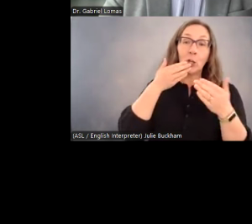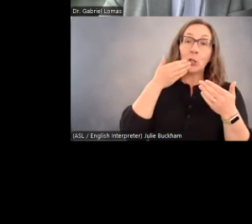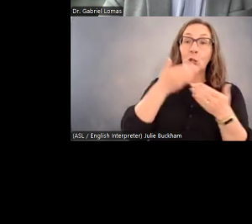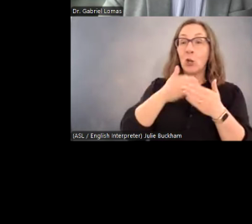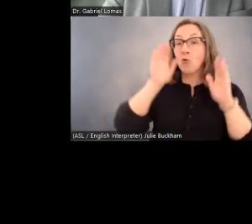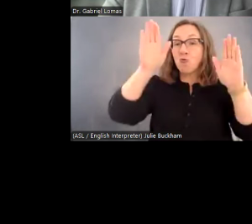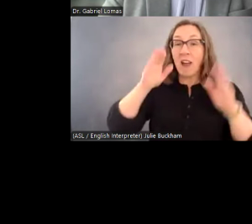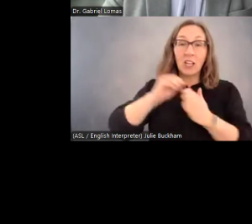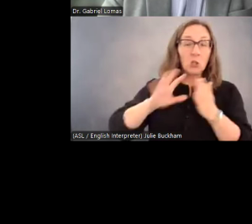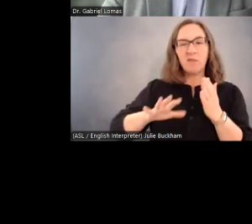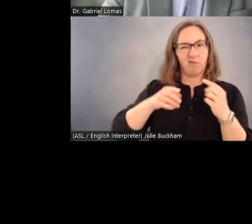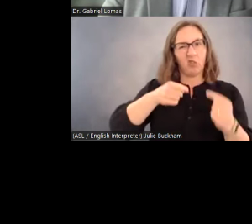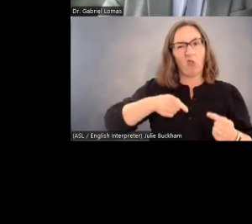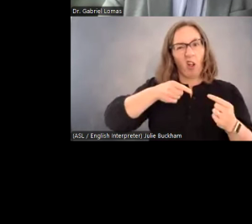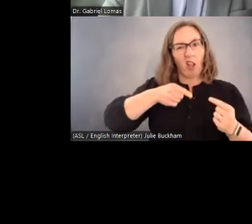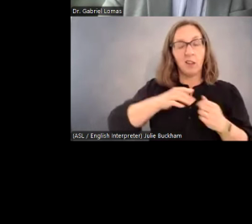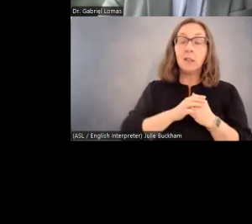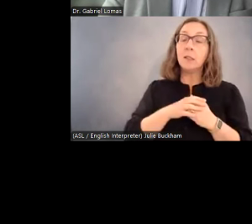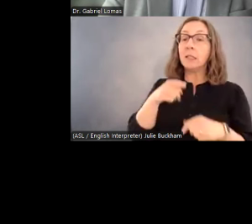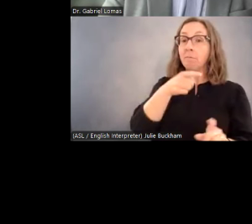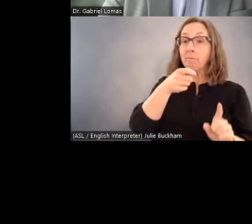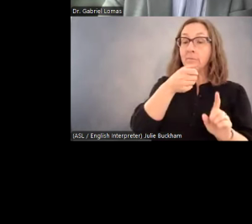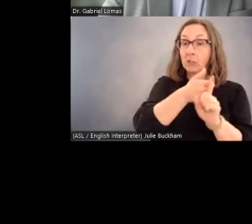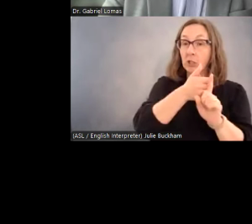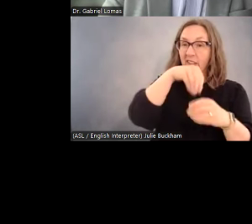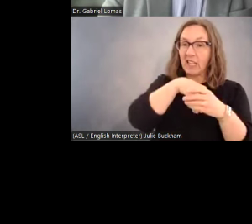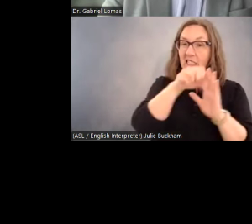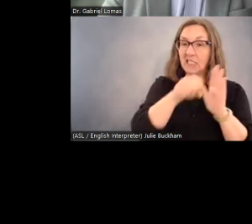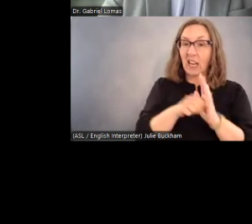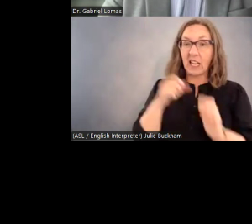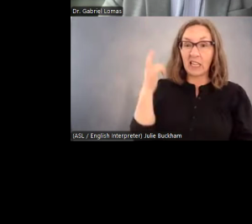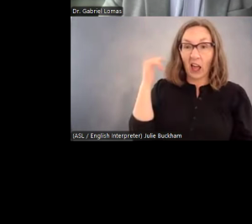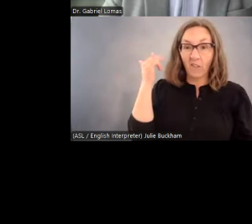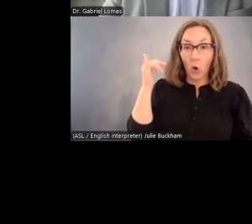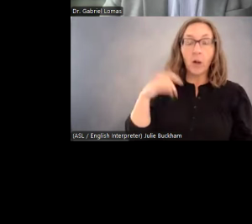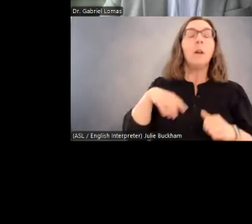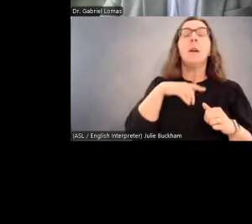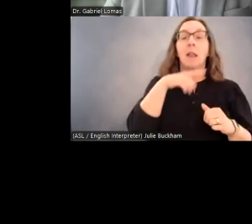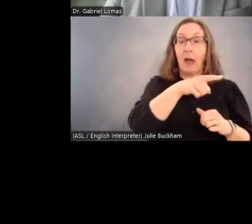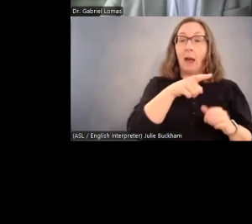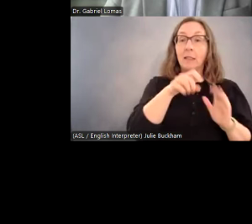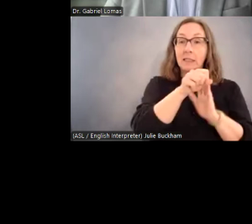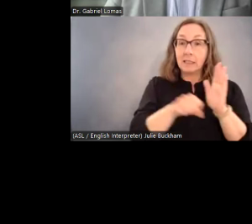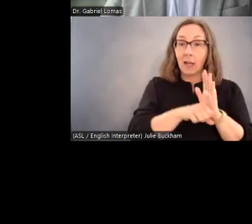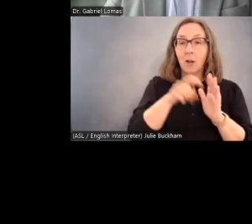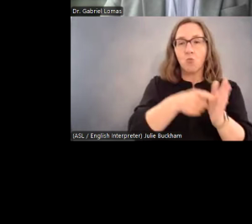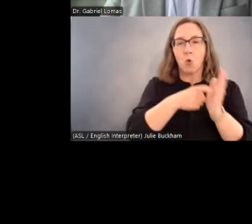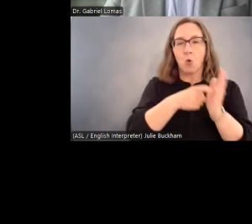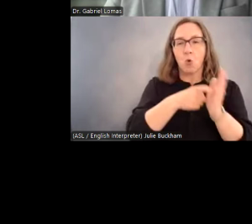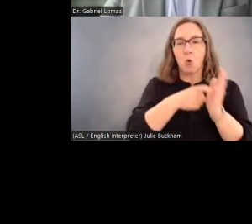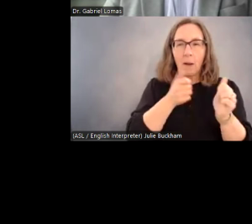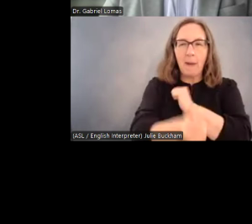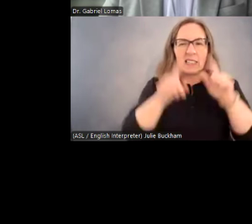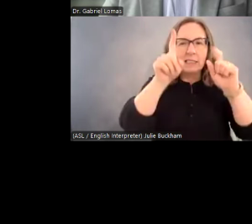for having an exit exam in both math and English, and she had taken it 4 times unsuccessfully.